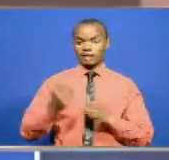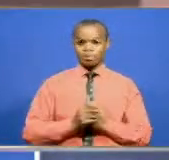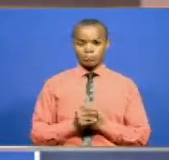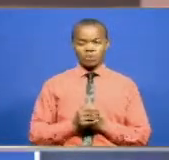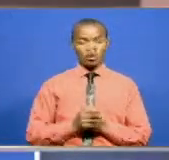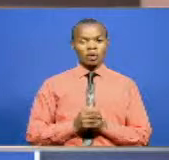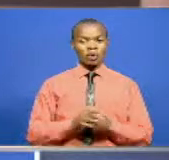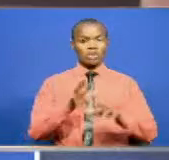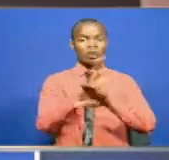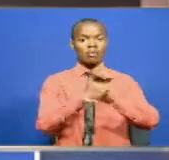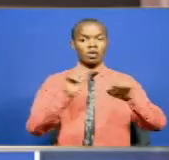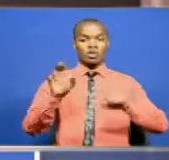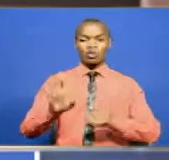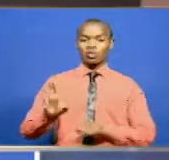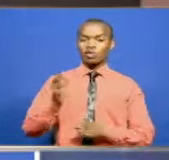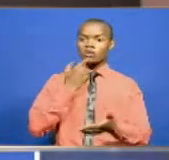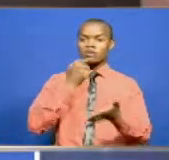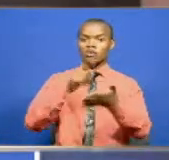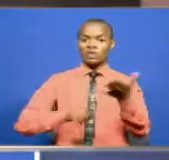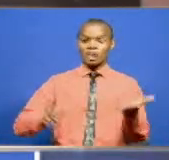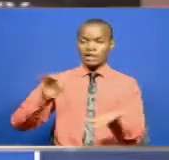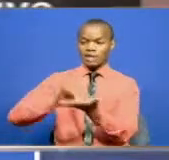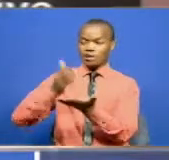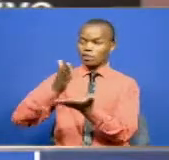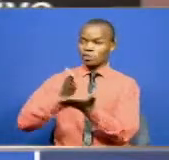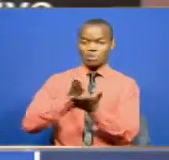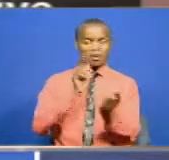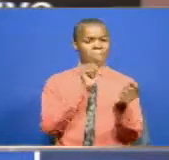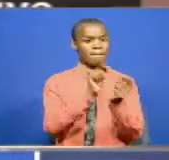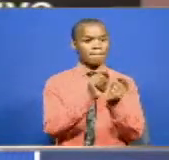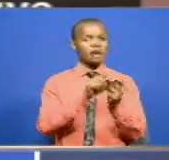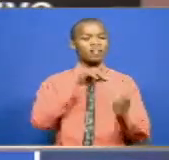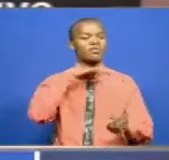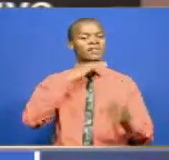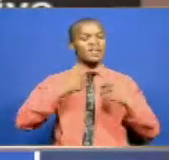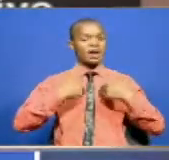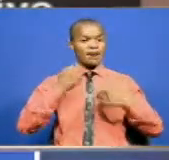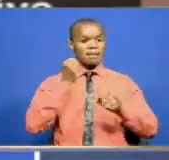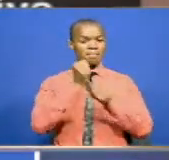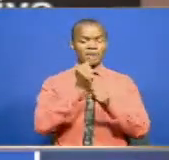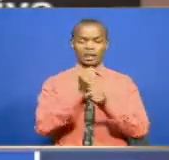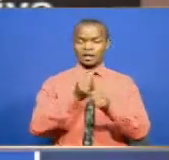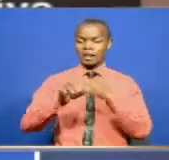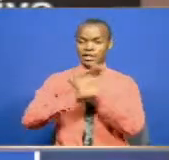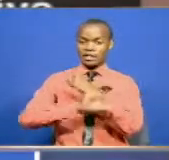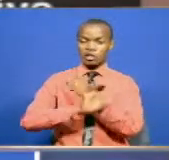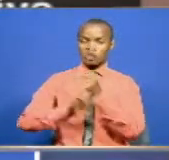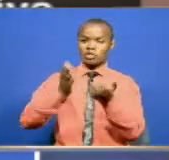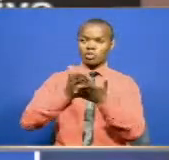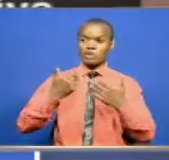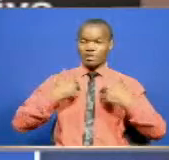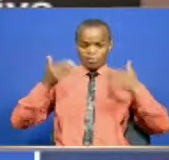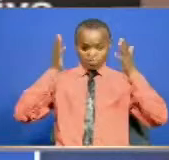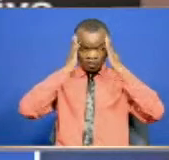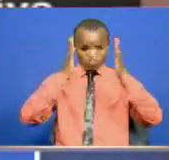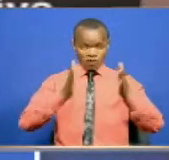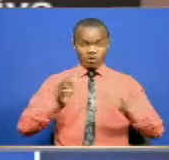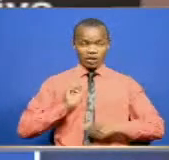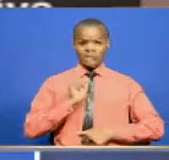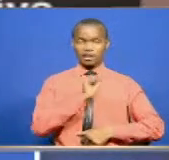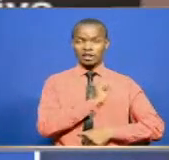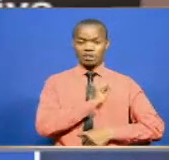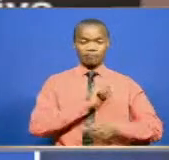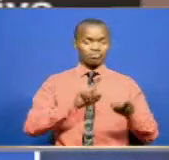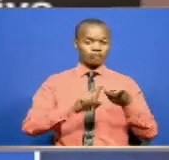state saying it is unfortunate that the pain of death has robbed the country of a committed legislator, gifted debater,